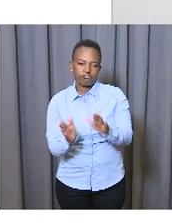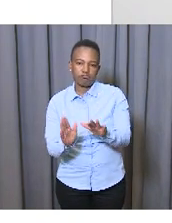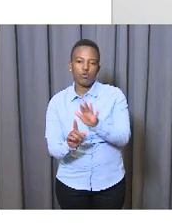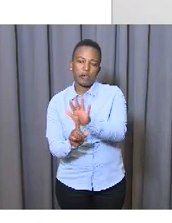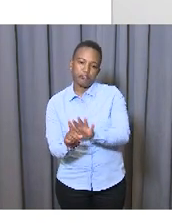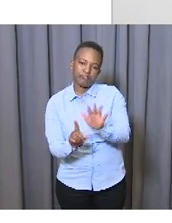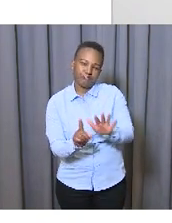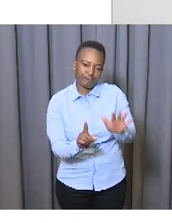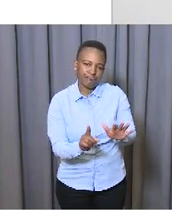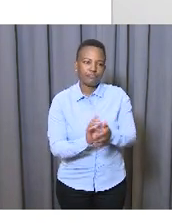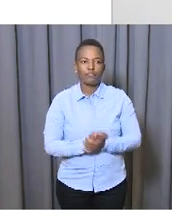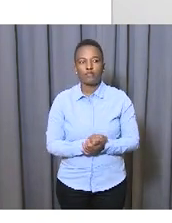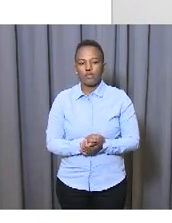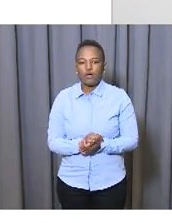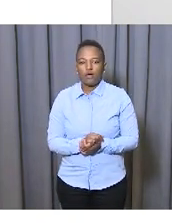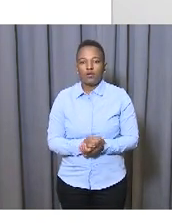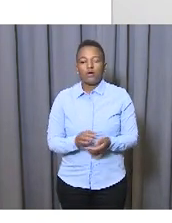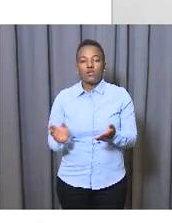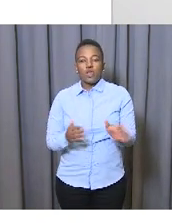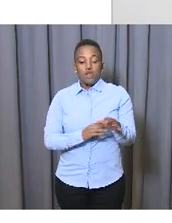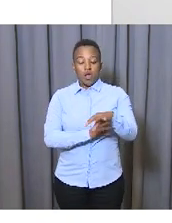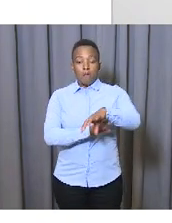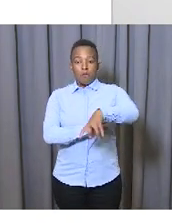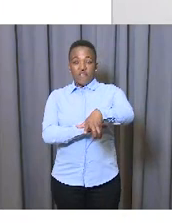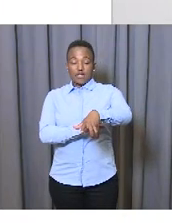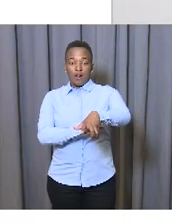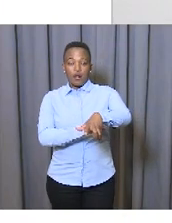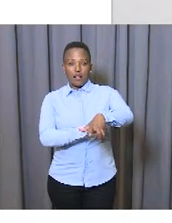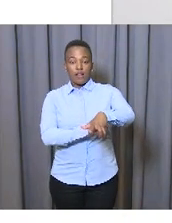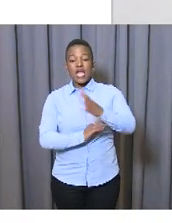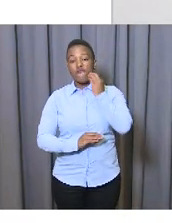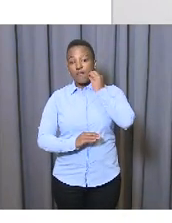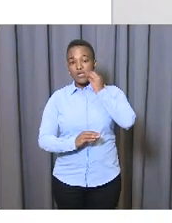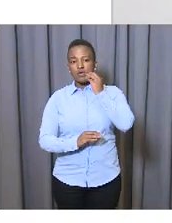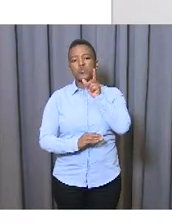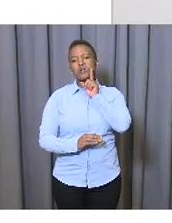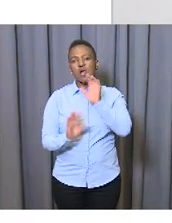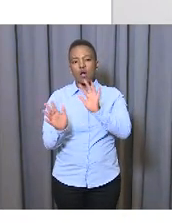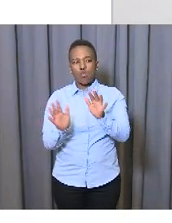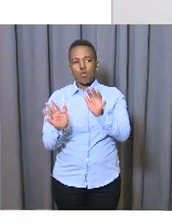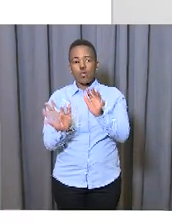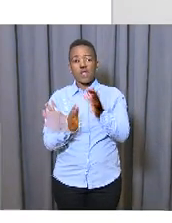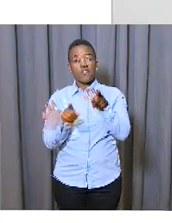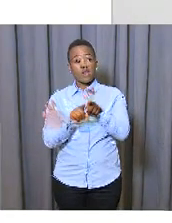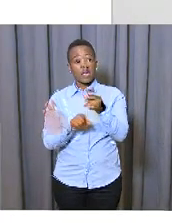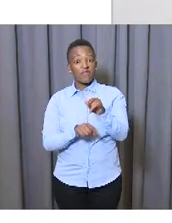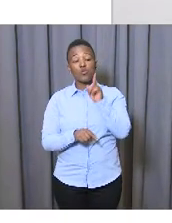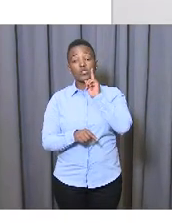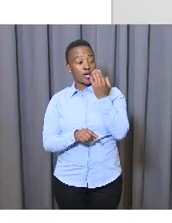Again, there's another way of looking at provincial data. If you look at where we were last week, we